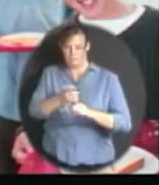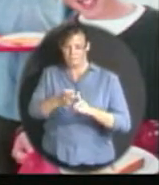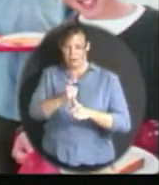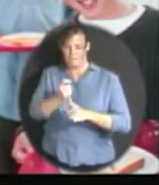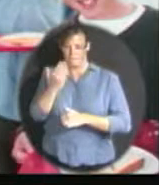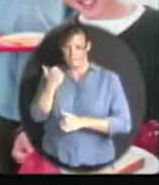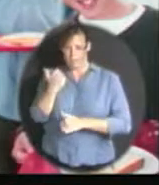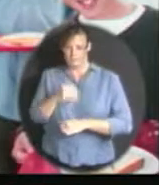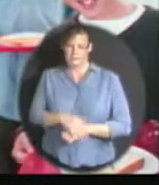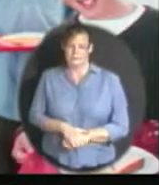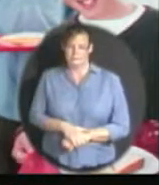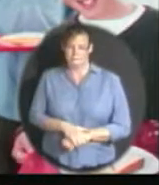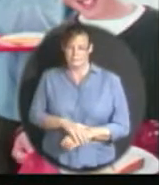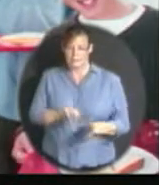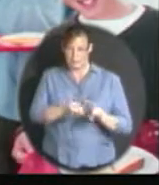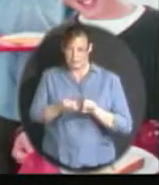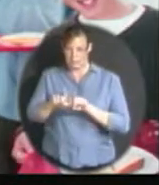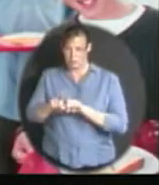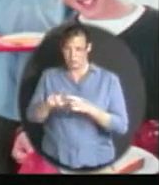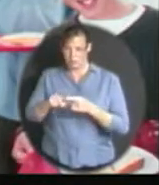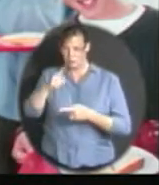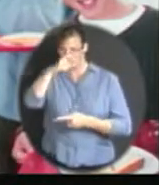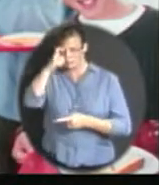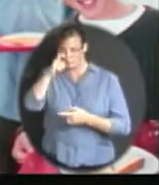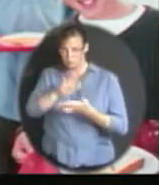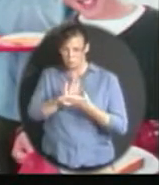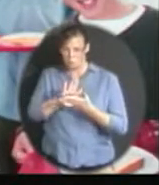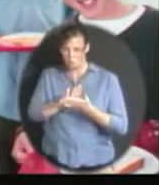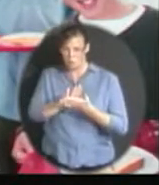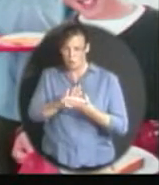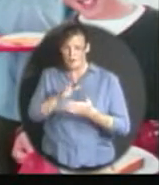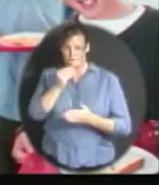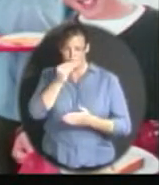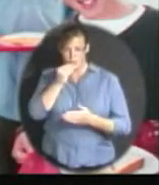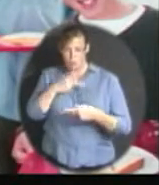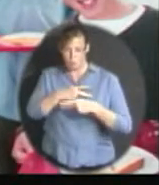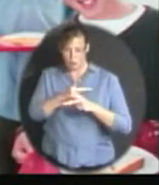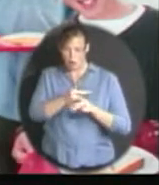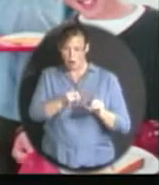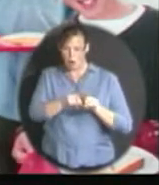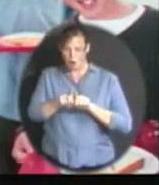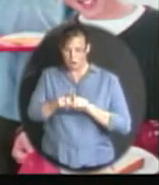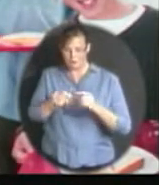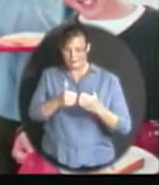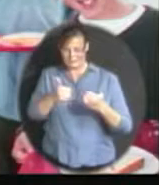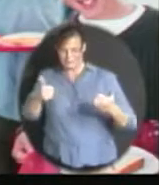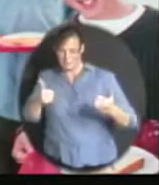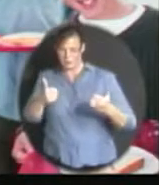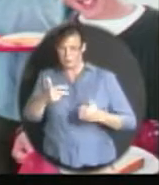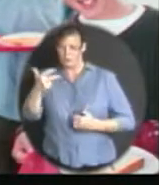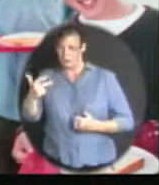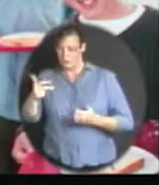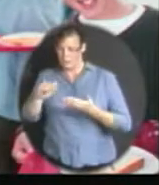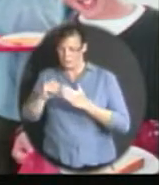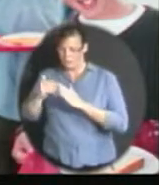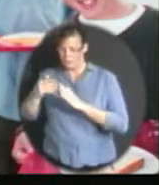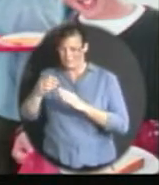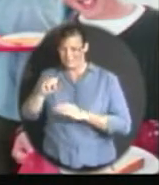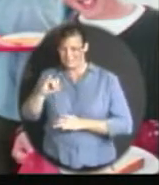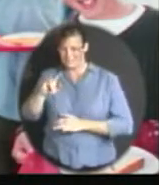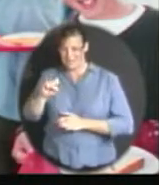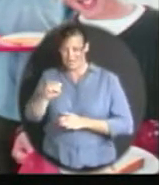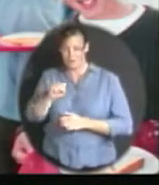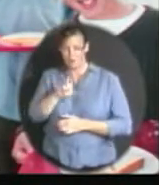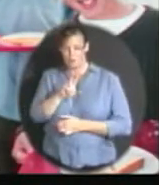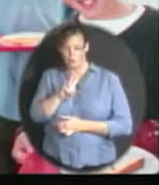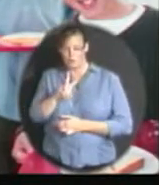past. In addition to the summer school sites, Food Production also separately ran the 3 community sites at Ridgeview, Rolling Ridge,